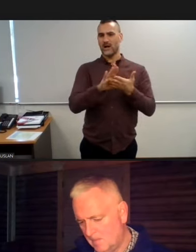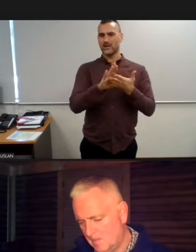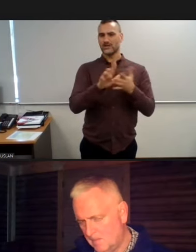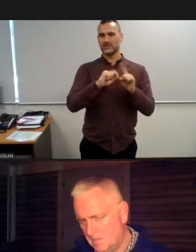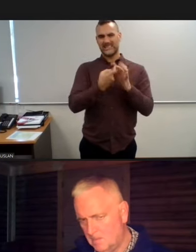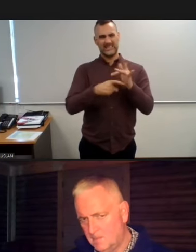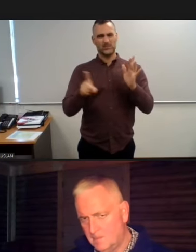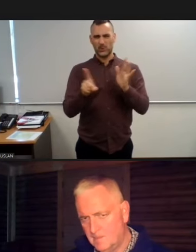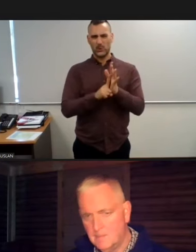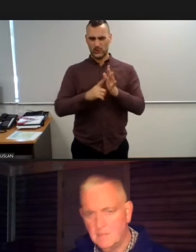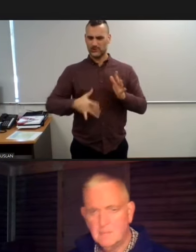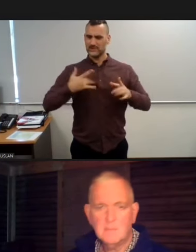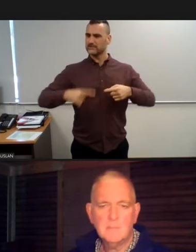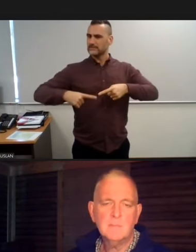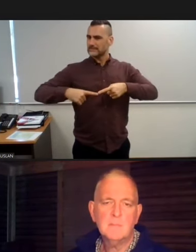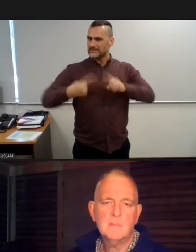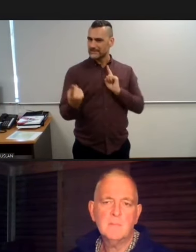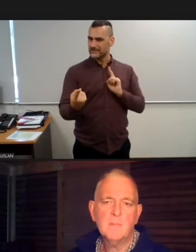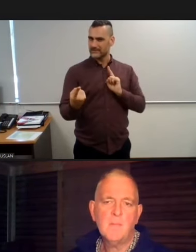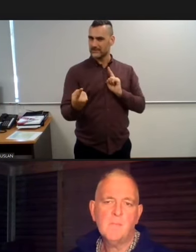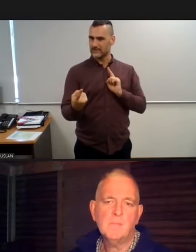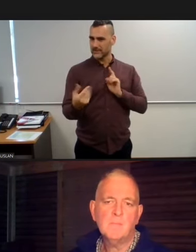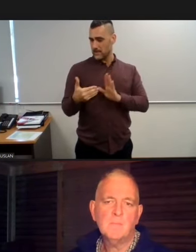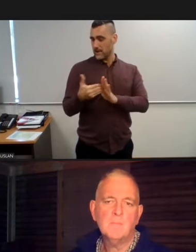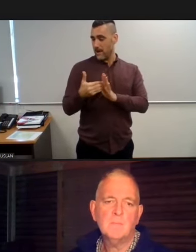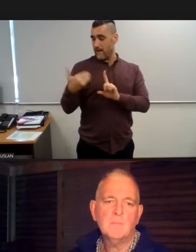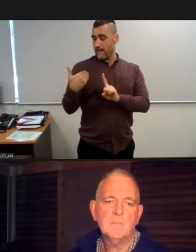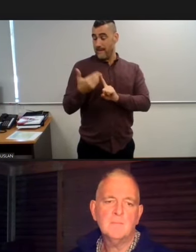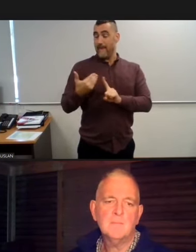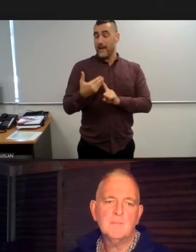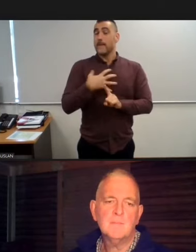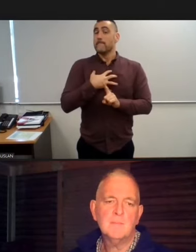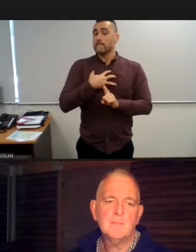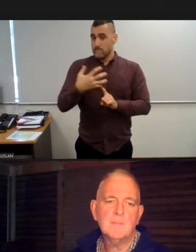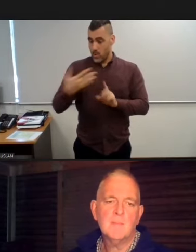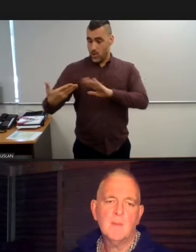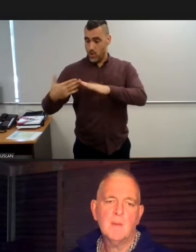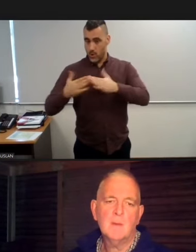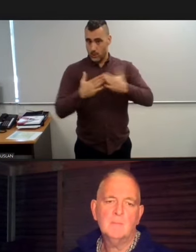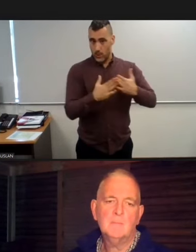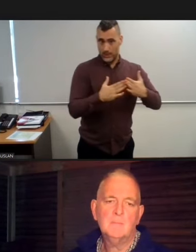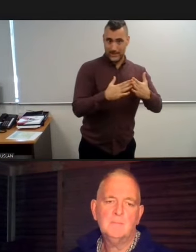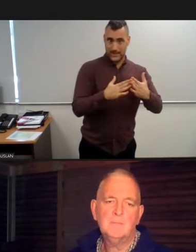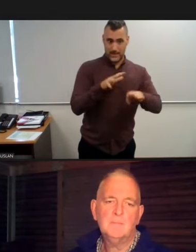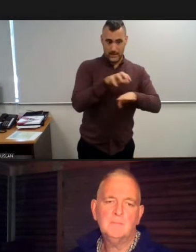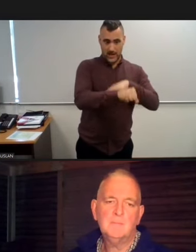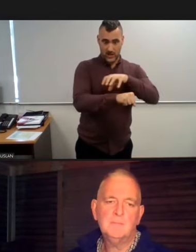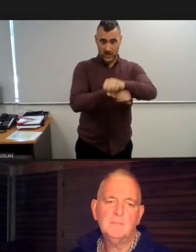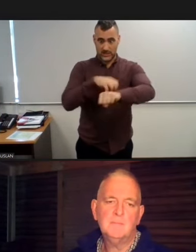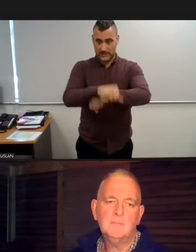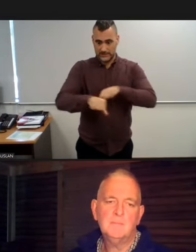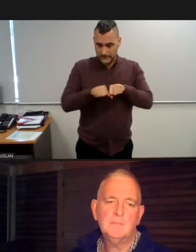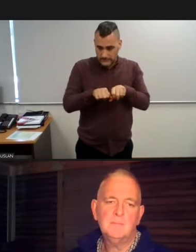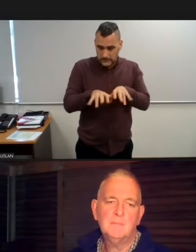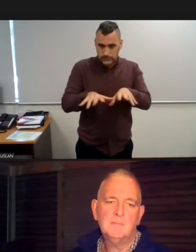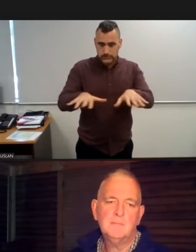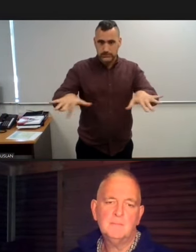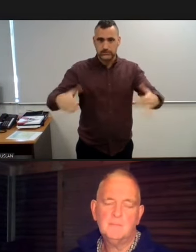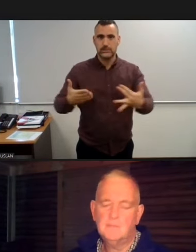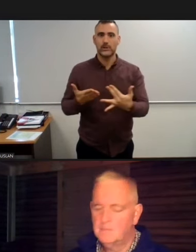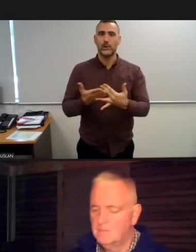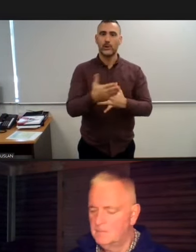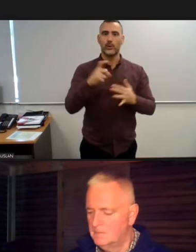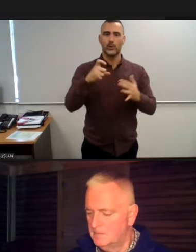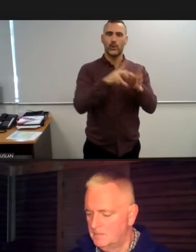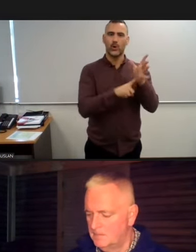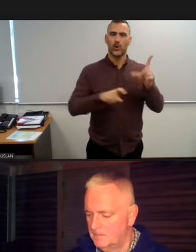seeing more community transmission. We're seeing community transmission in communities that are vulnerable, that are perhaps a bit